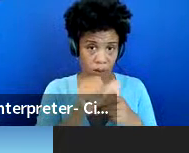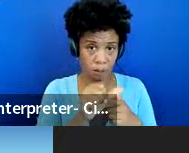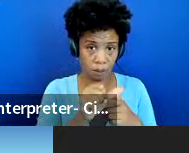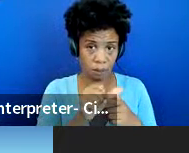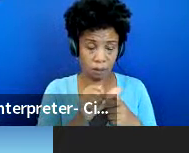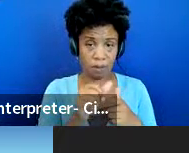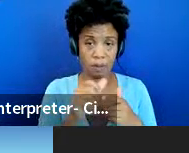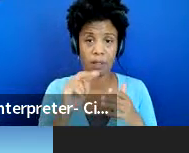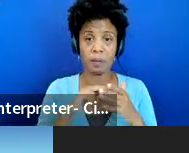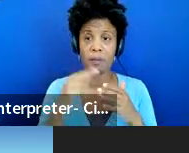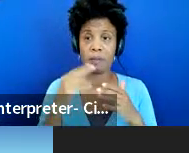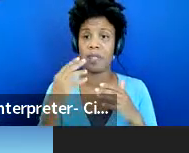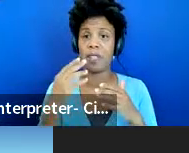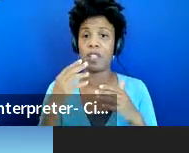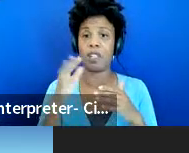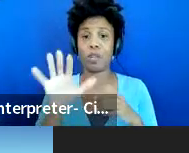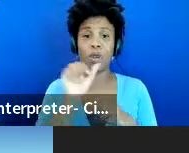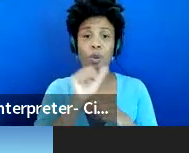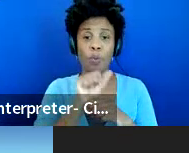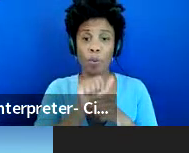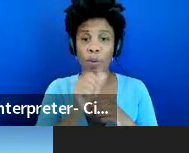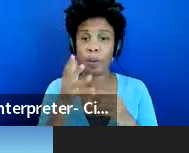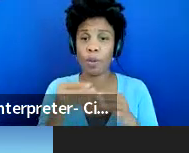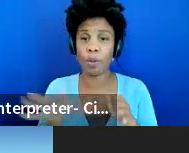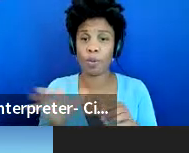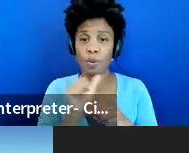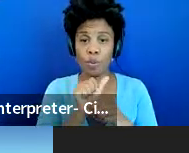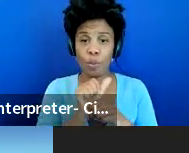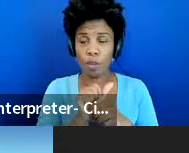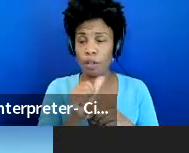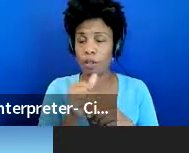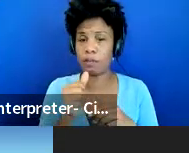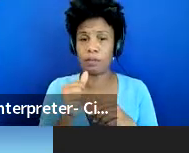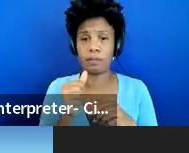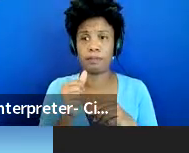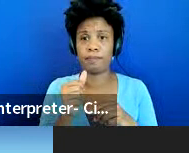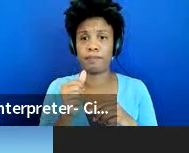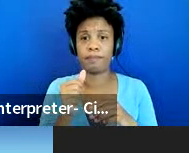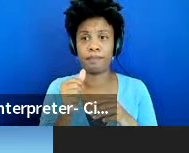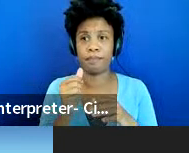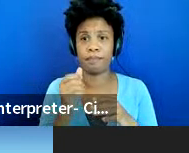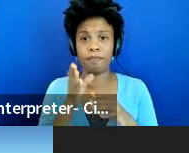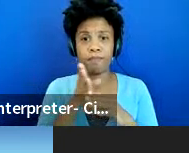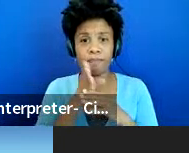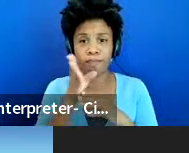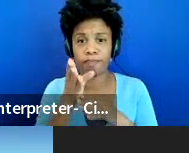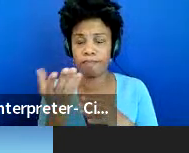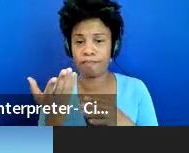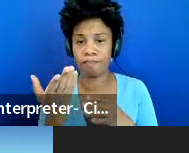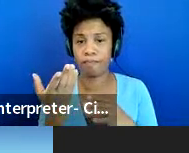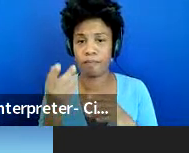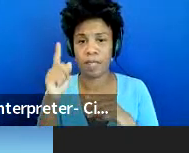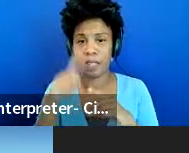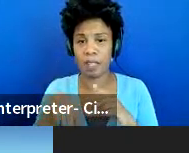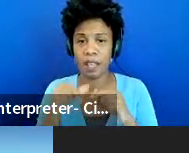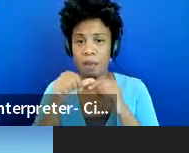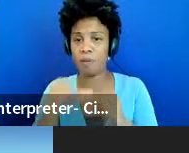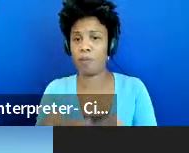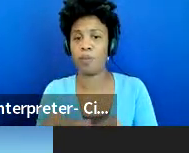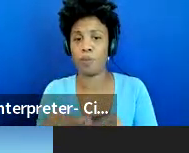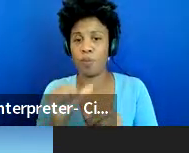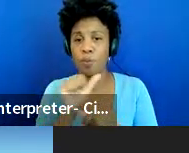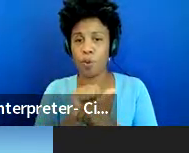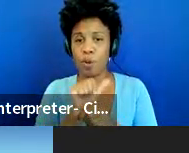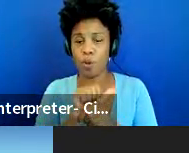pursuit. And so in that case, support was provided by other non-biological entities, such as the